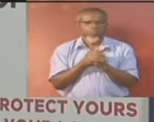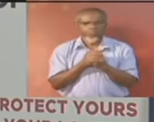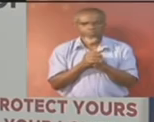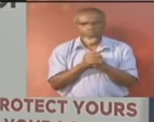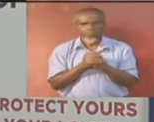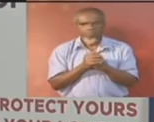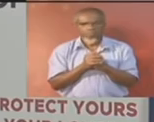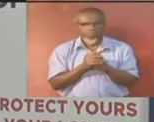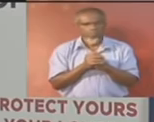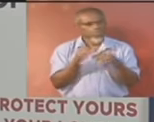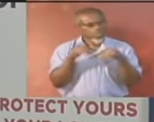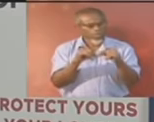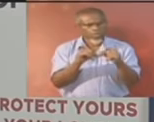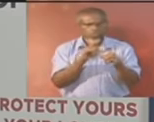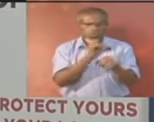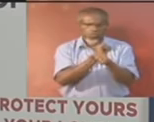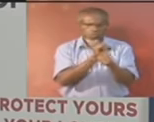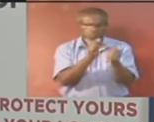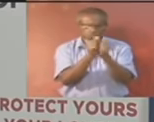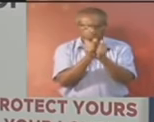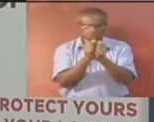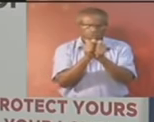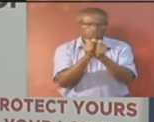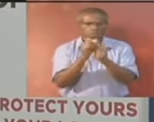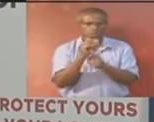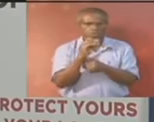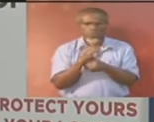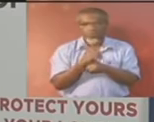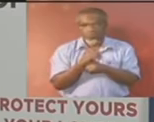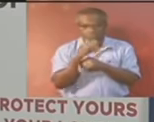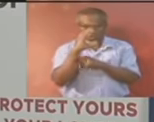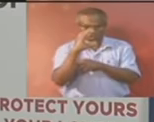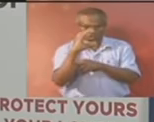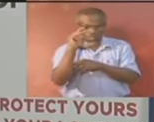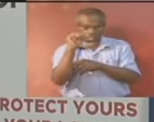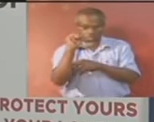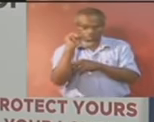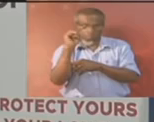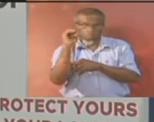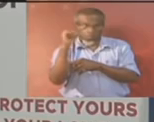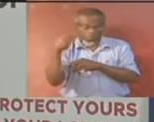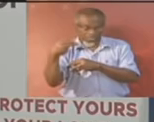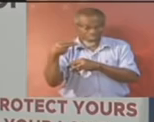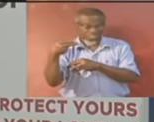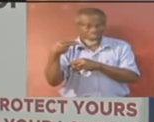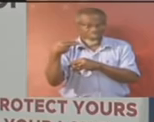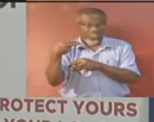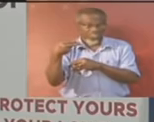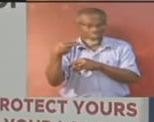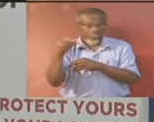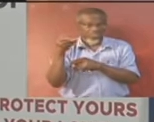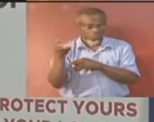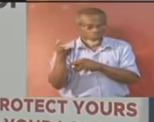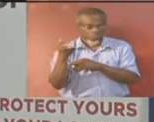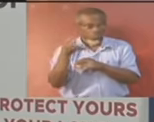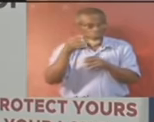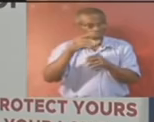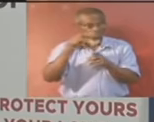health to follow up on those who have a positive test. But it's important to note that once you're exposed, your quarantine will be 2